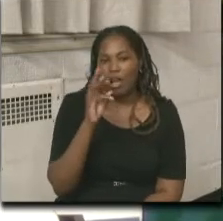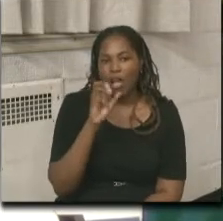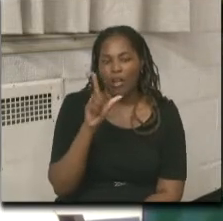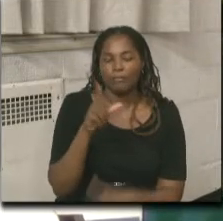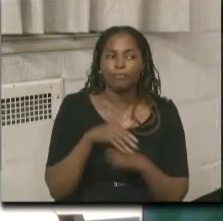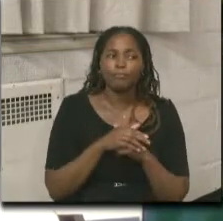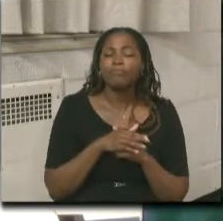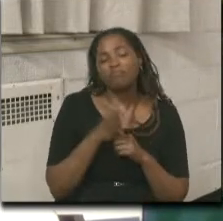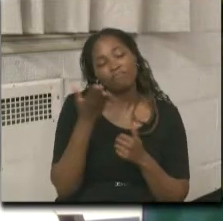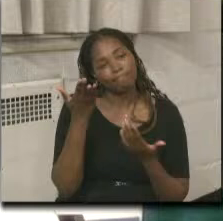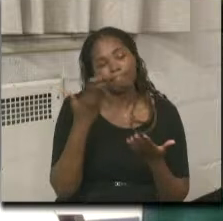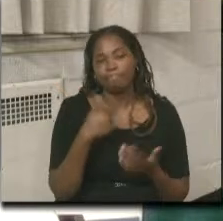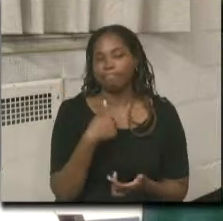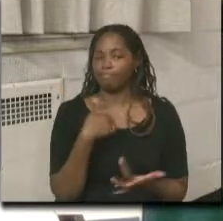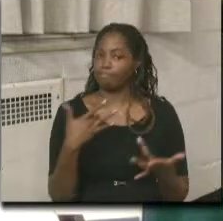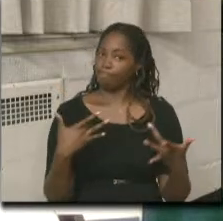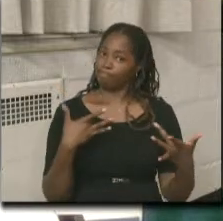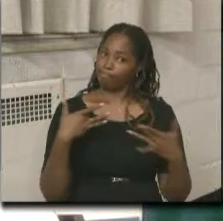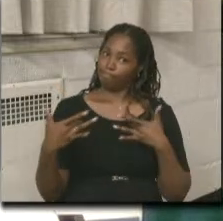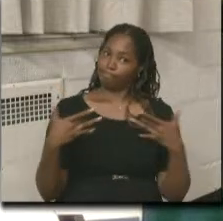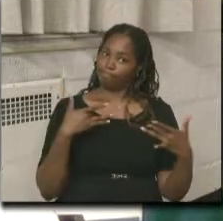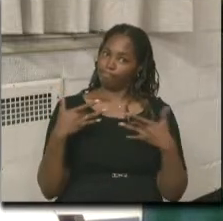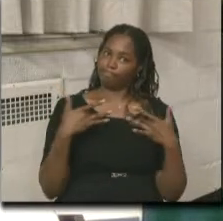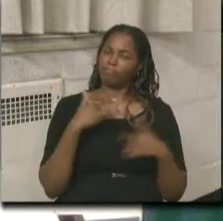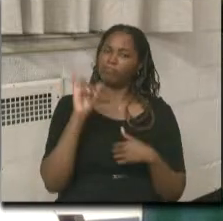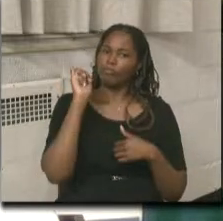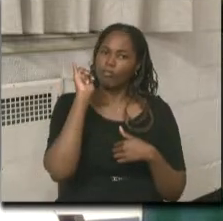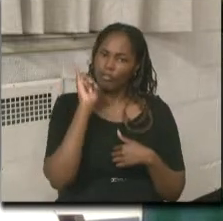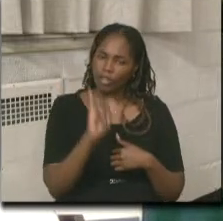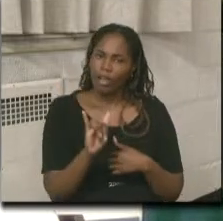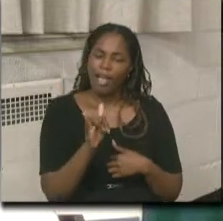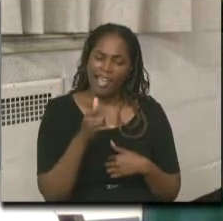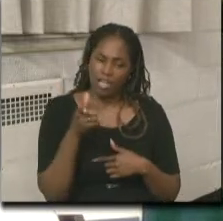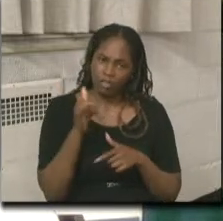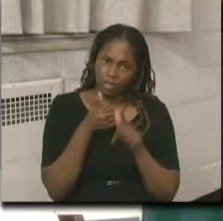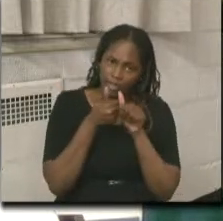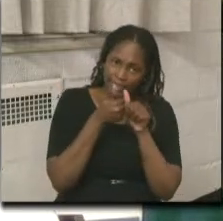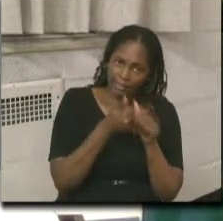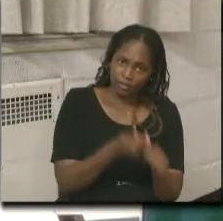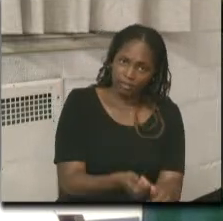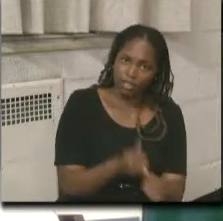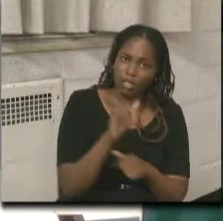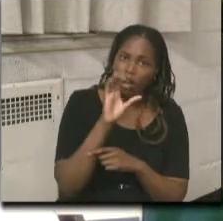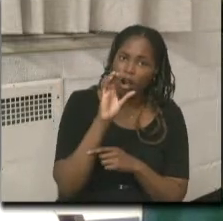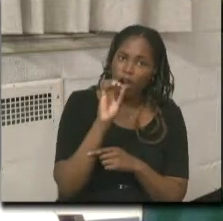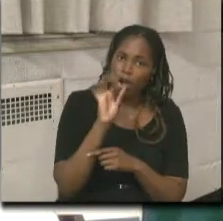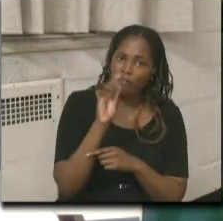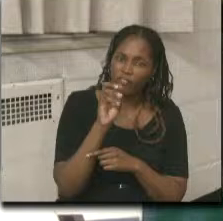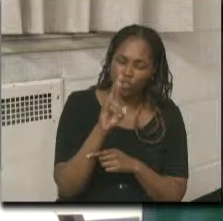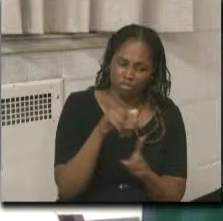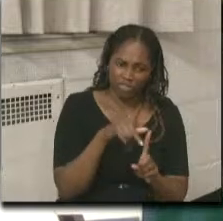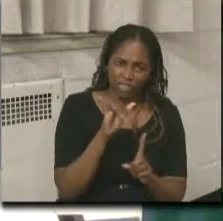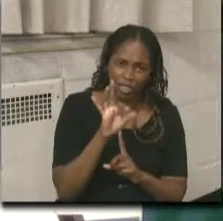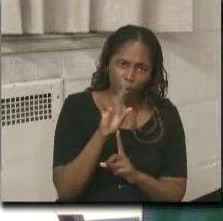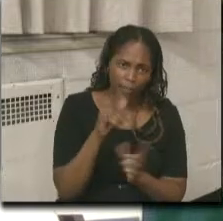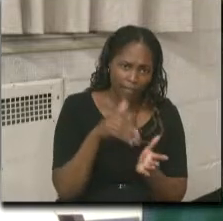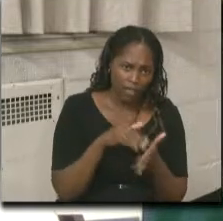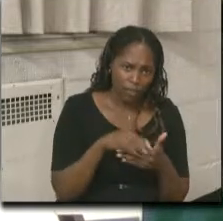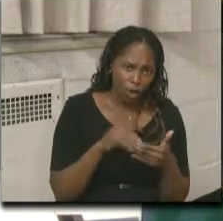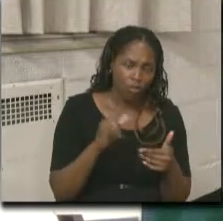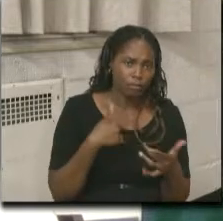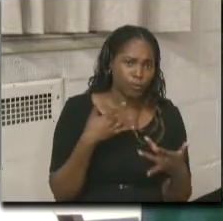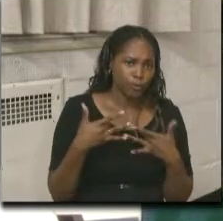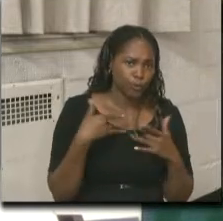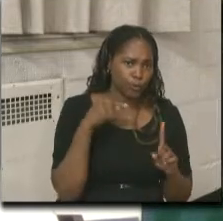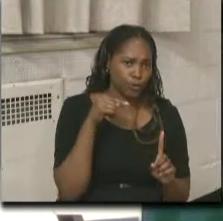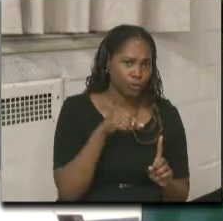I'm concerned with the incremental impact of integrity compliance officer. It's at $691,000, and my concern with that